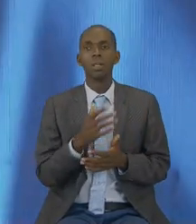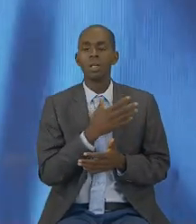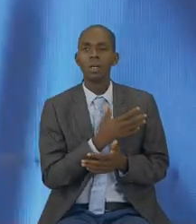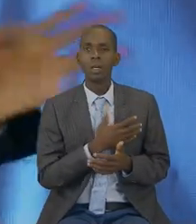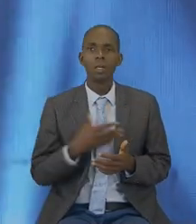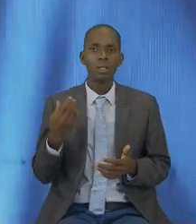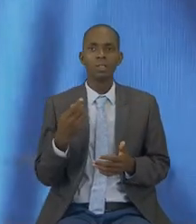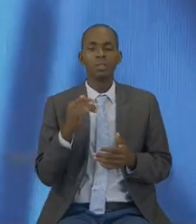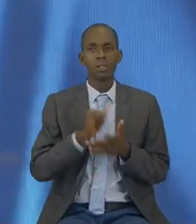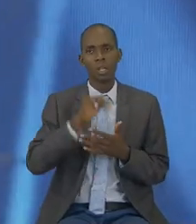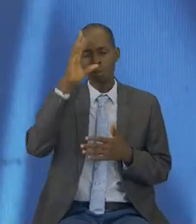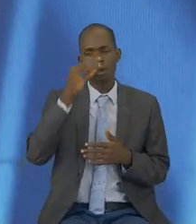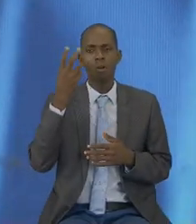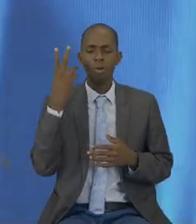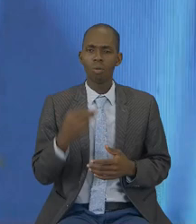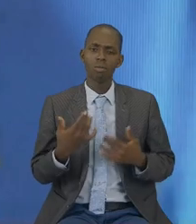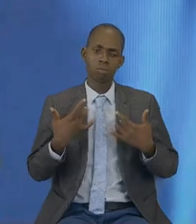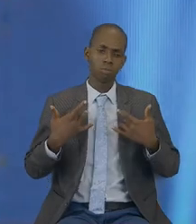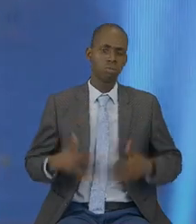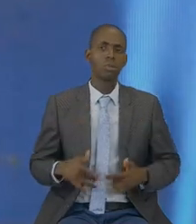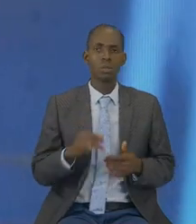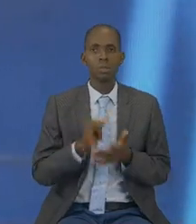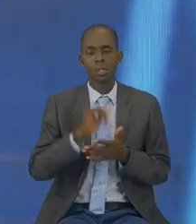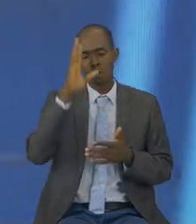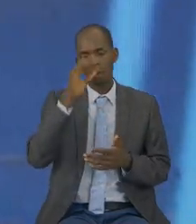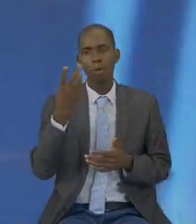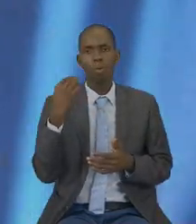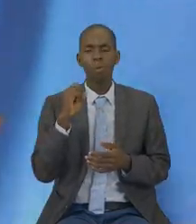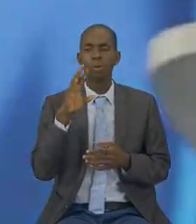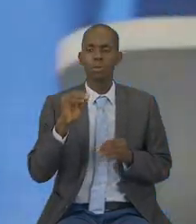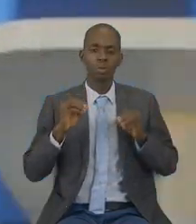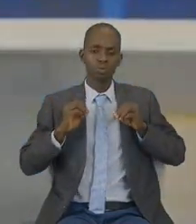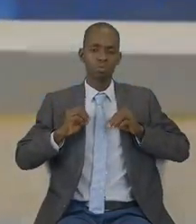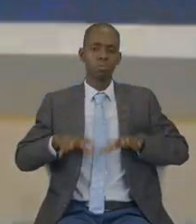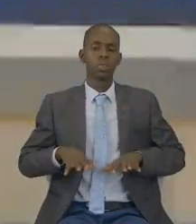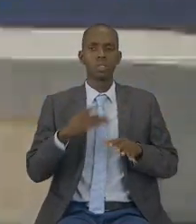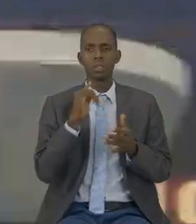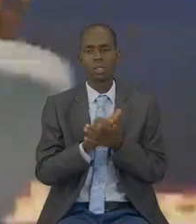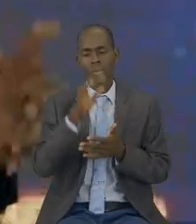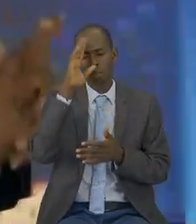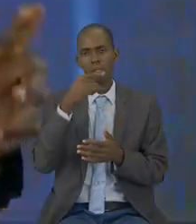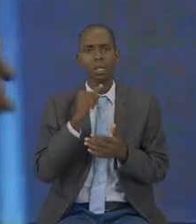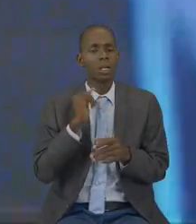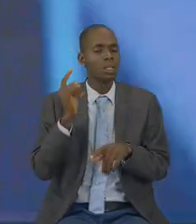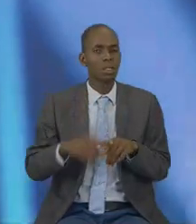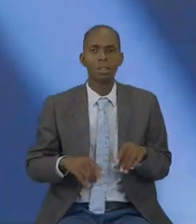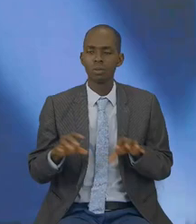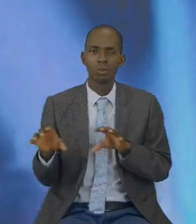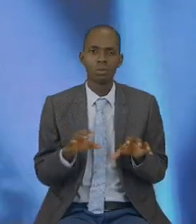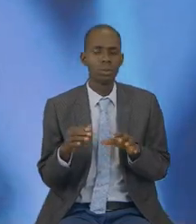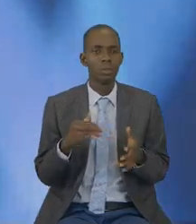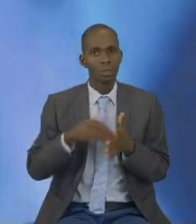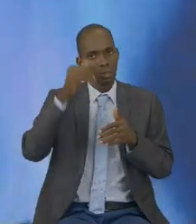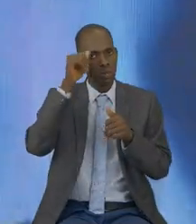was exhausted. The man was so depressed that he said, I cannot move on. You remember Elijah,